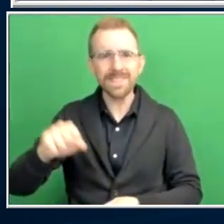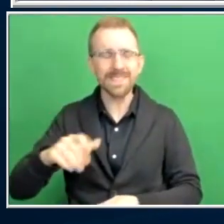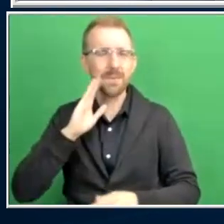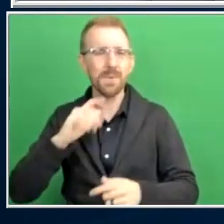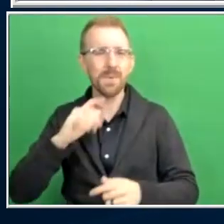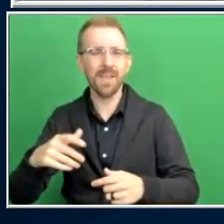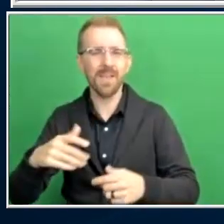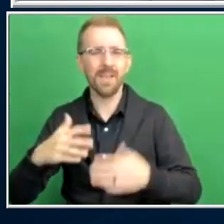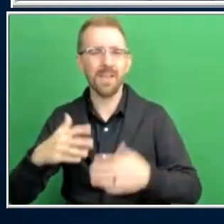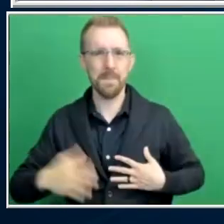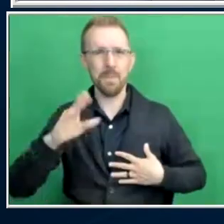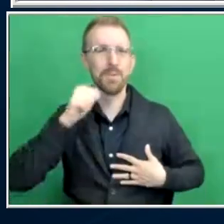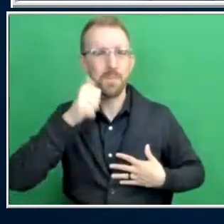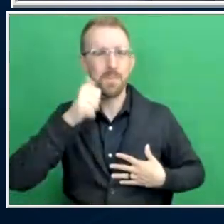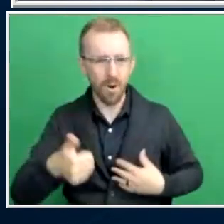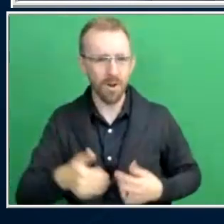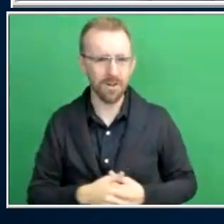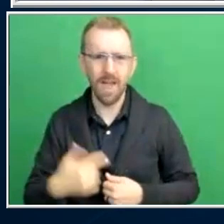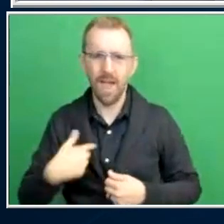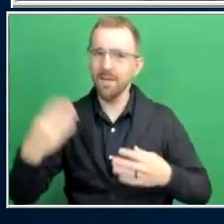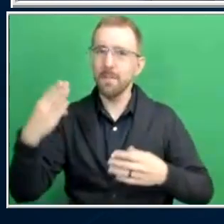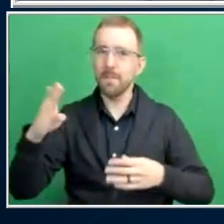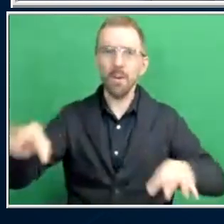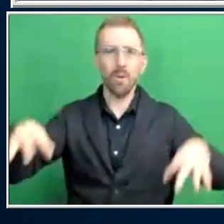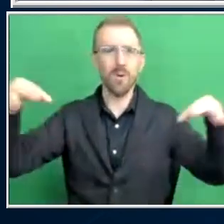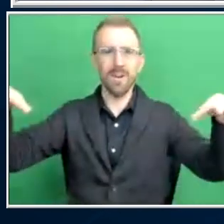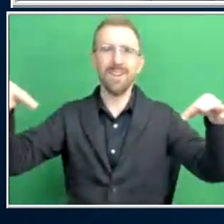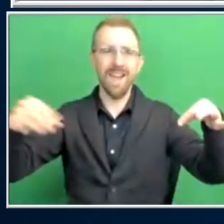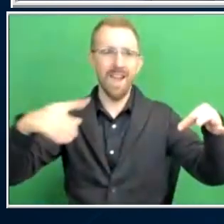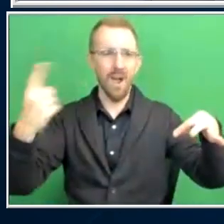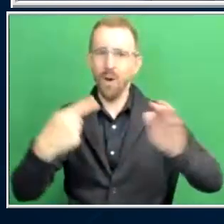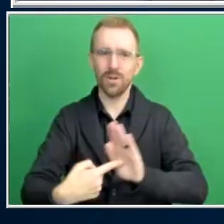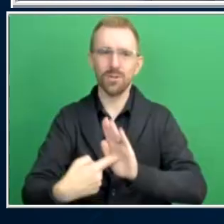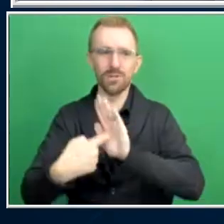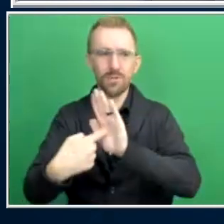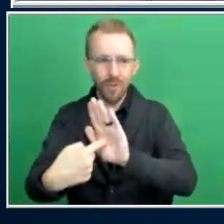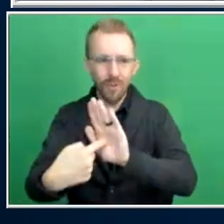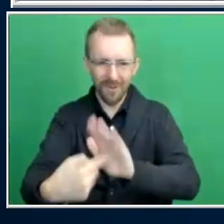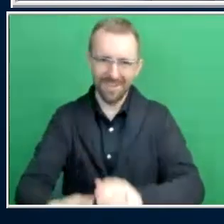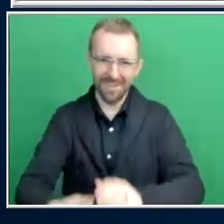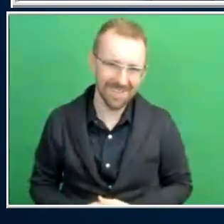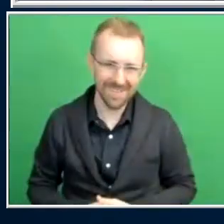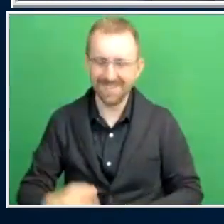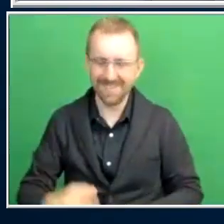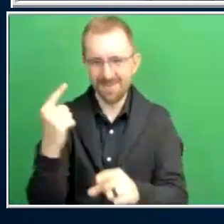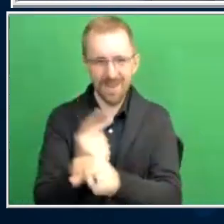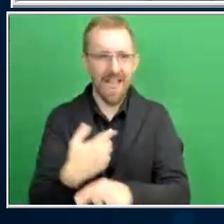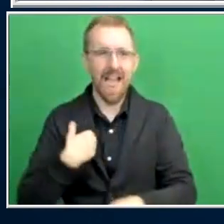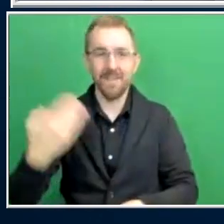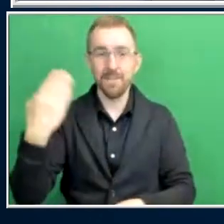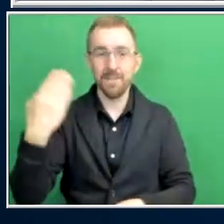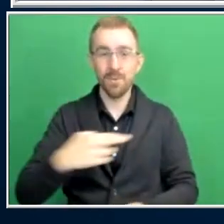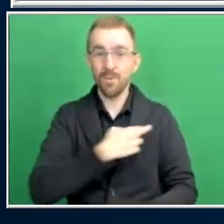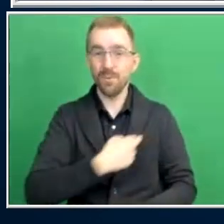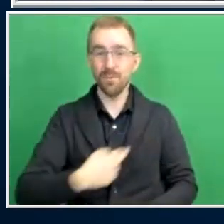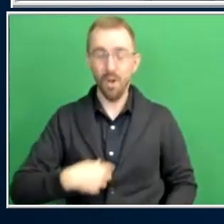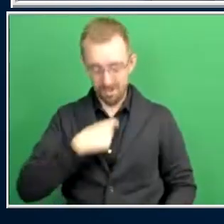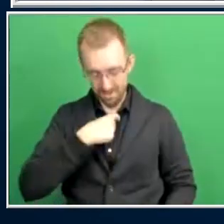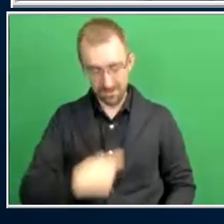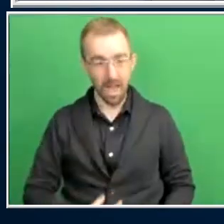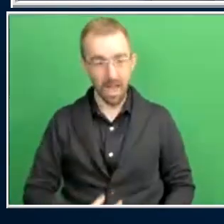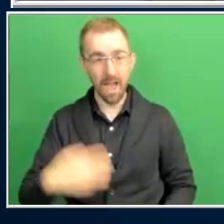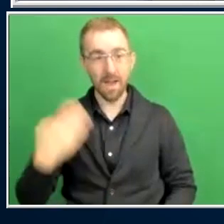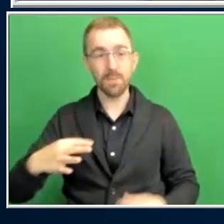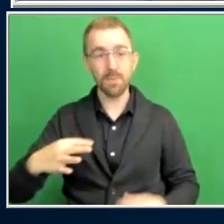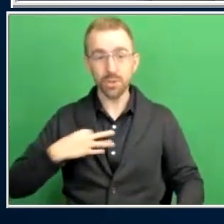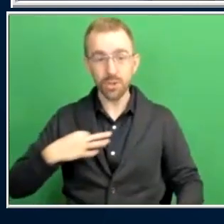All right, well, I got a little blue here in the office that I can always show. Yes, that's right. I got my blue Royals tie, I got my blue shirt, and I